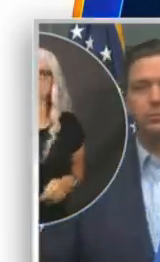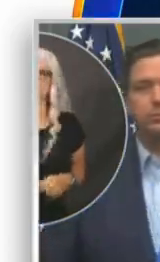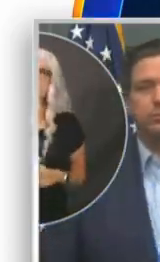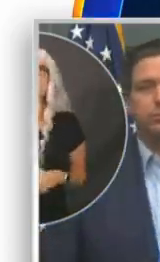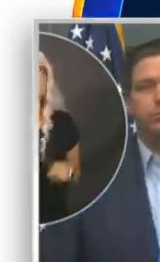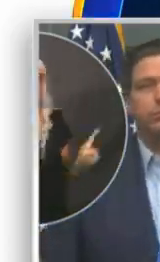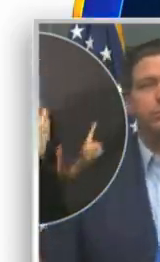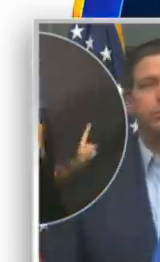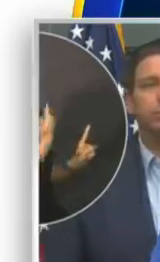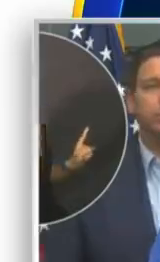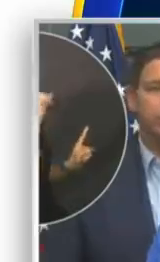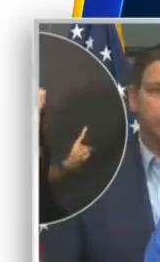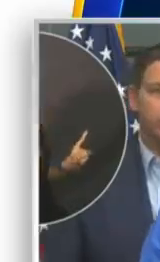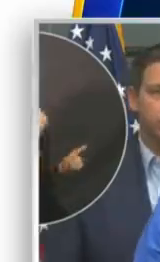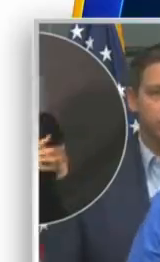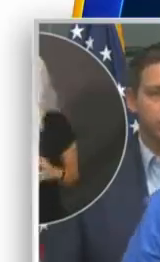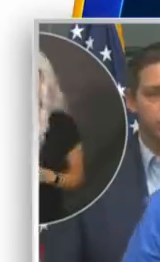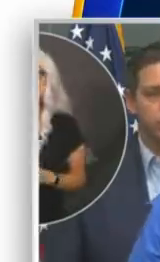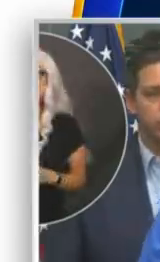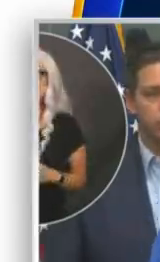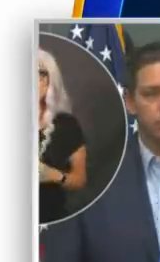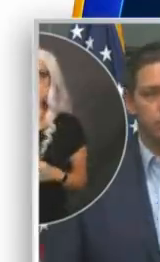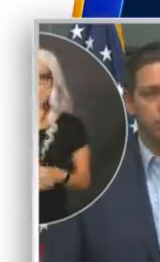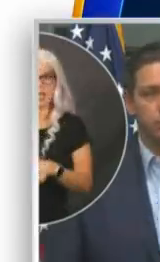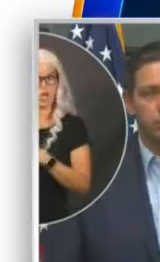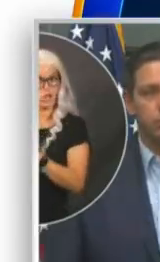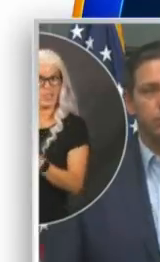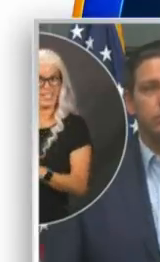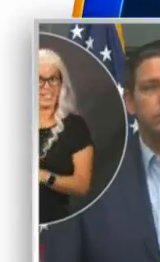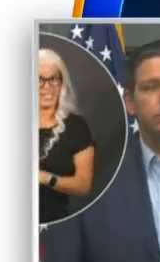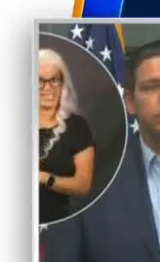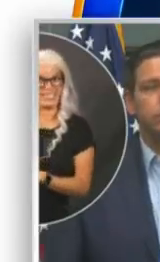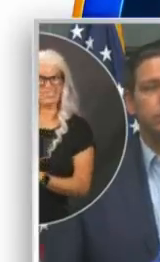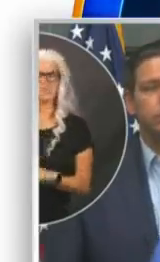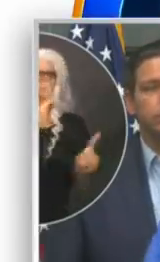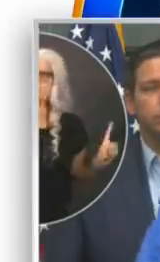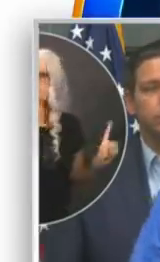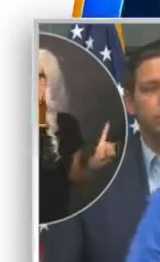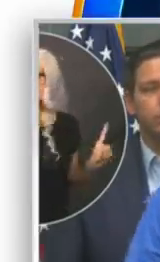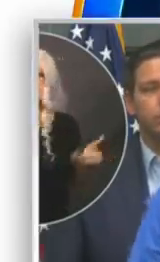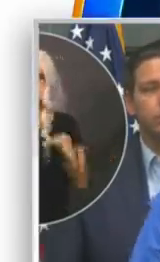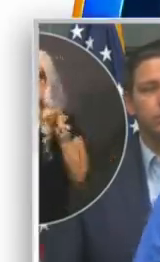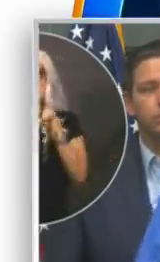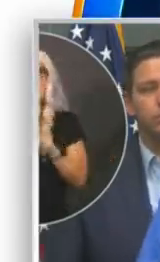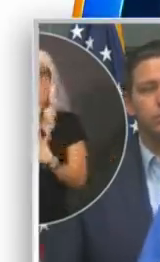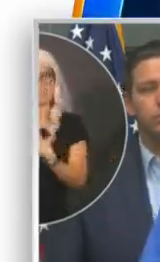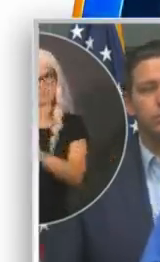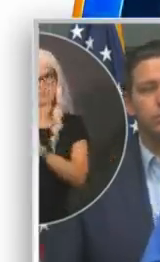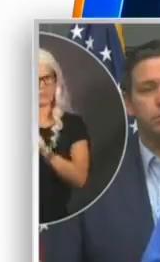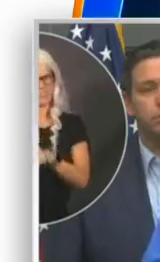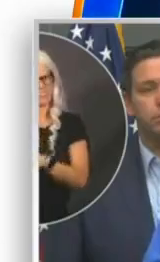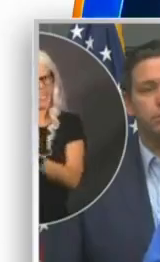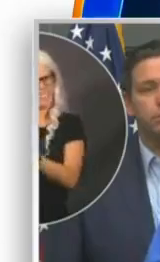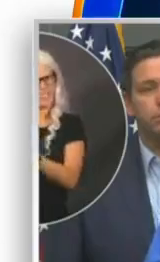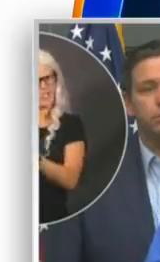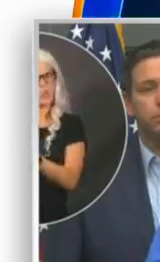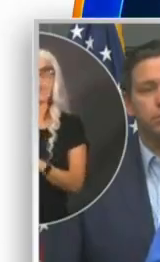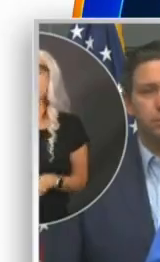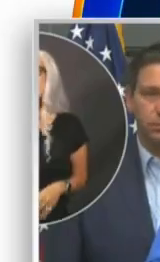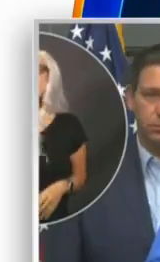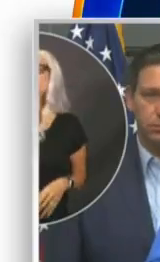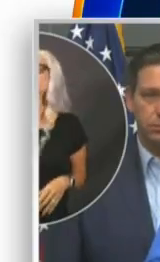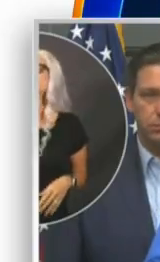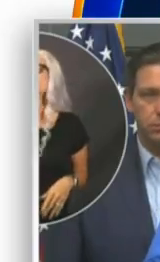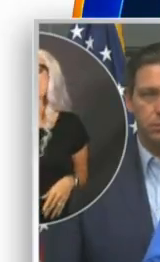Hurricane Ian, as the governor has mentioned, is projected to make landfall this afternoon on the Charlotte County coast. This will